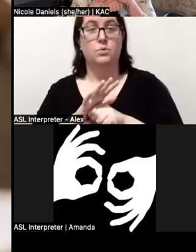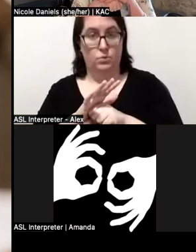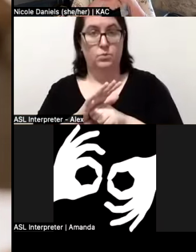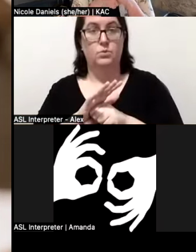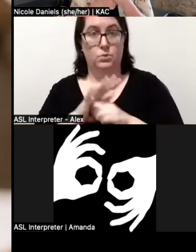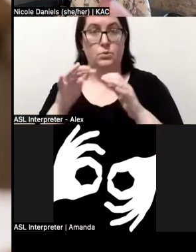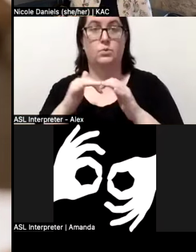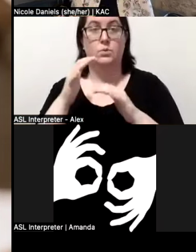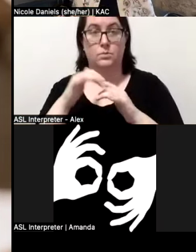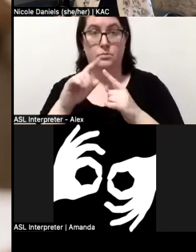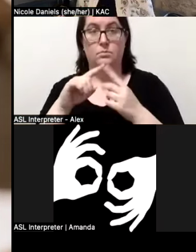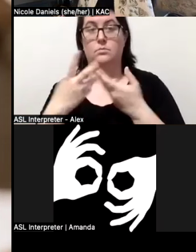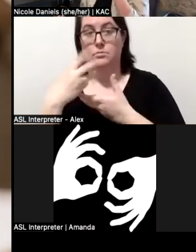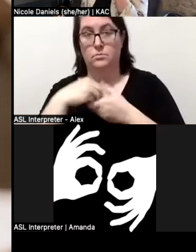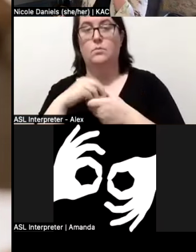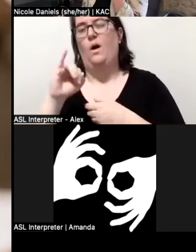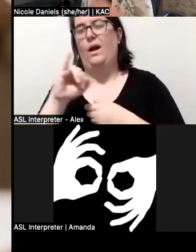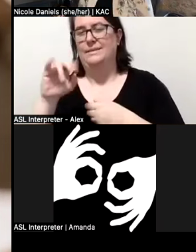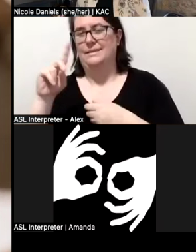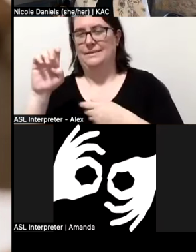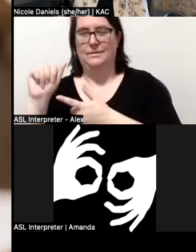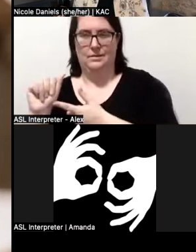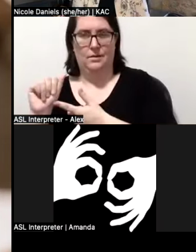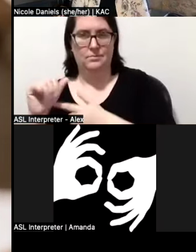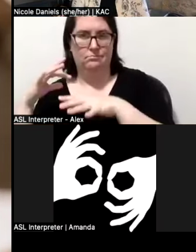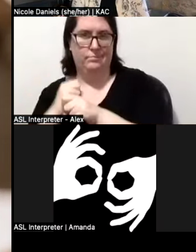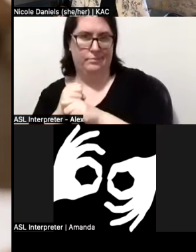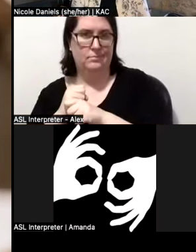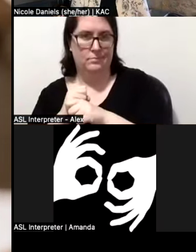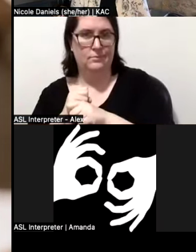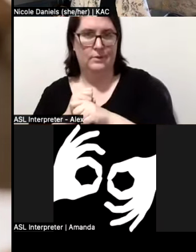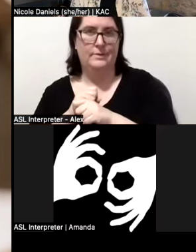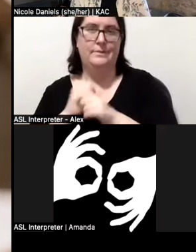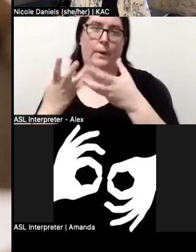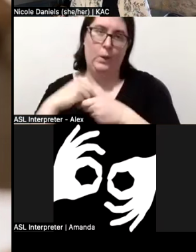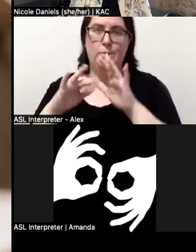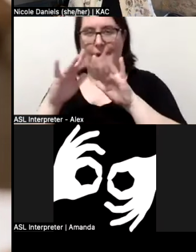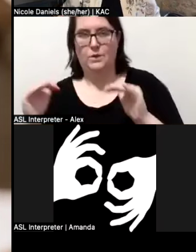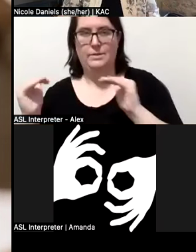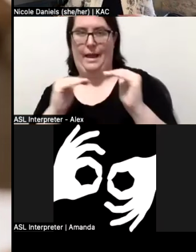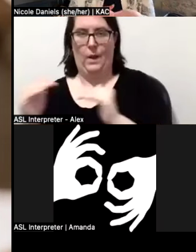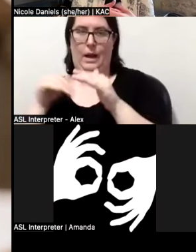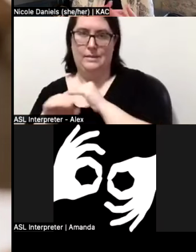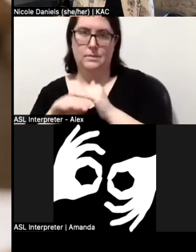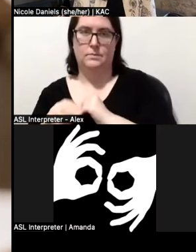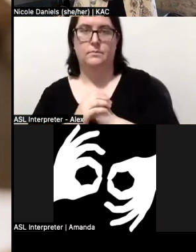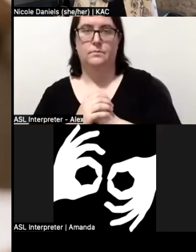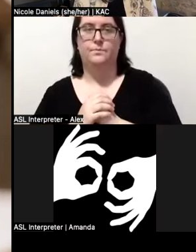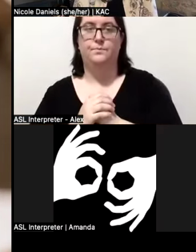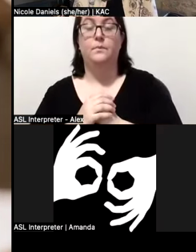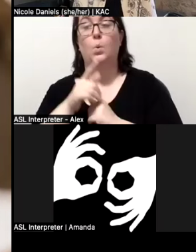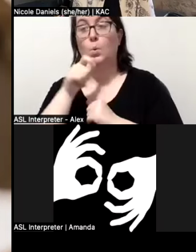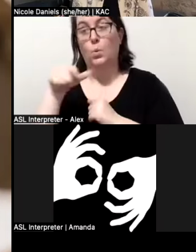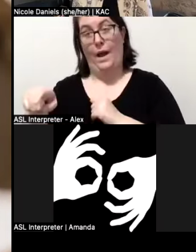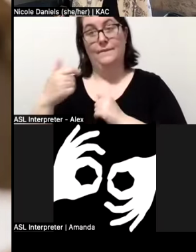inclusion, diversity, equity, and accessibility. And we strive to make our granting processes more accessible. Applicants with accessibility